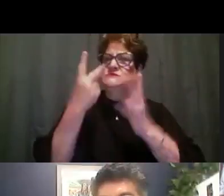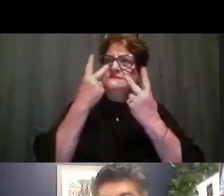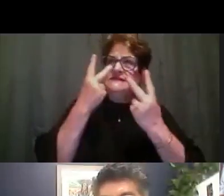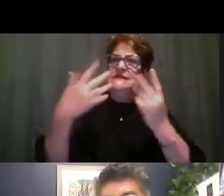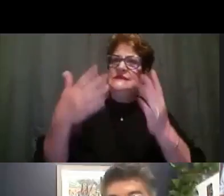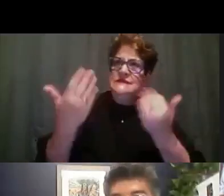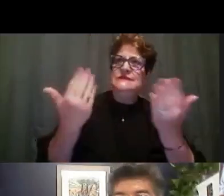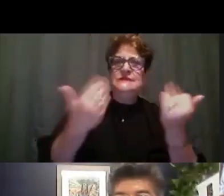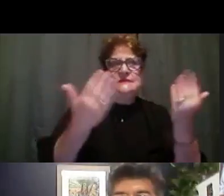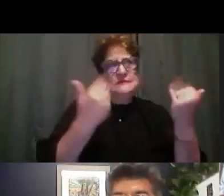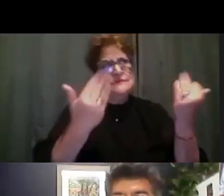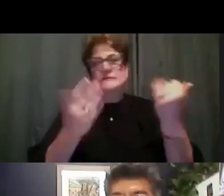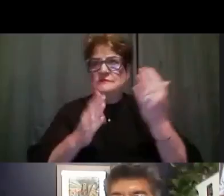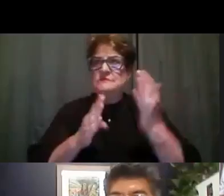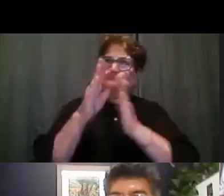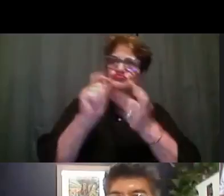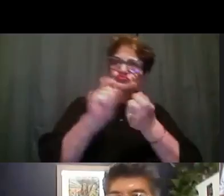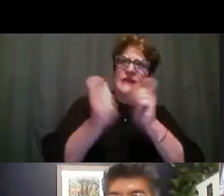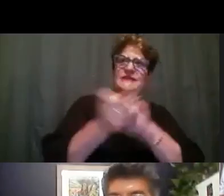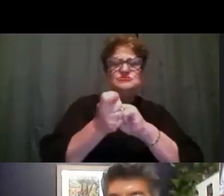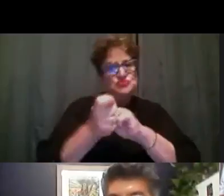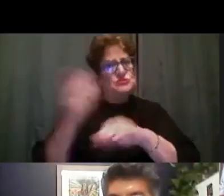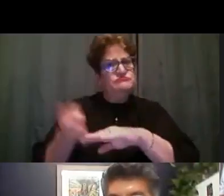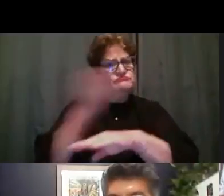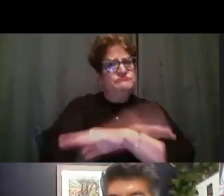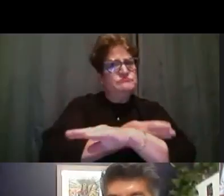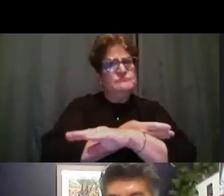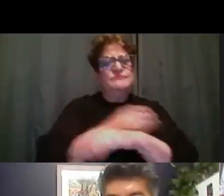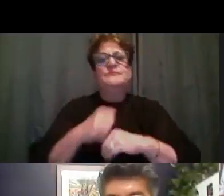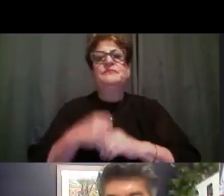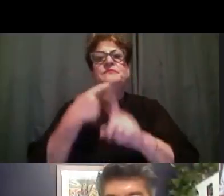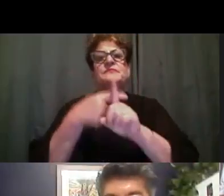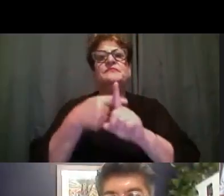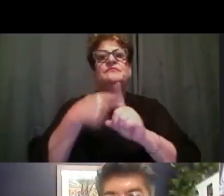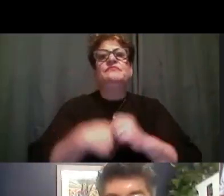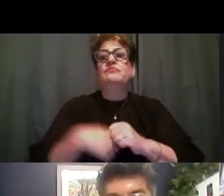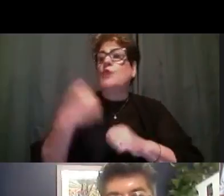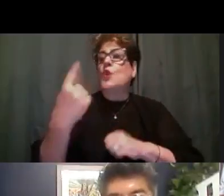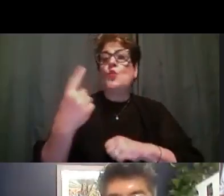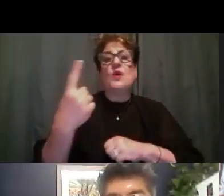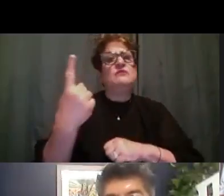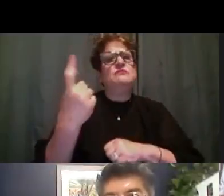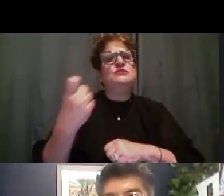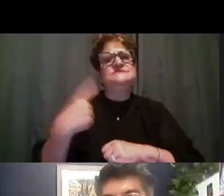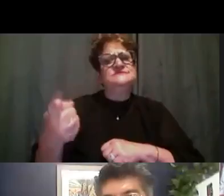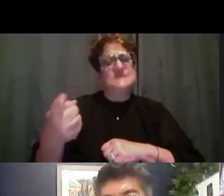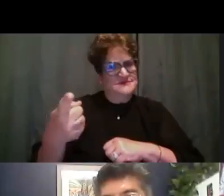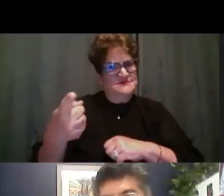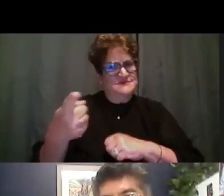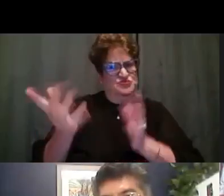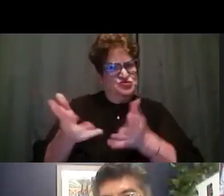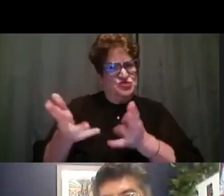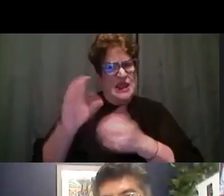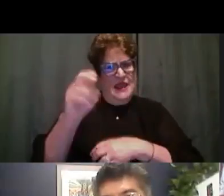thank all of you. Really quickly, if it's possible, one question that did come into the chat, and this one would be for Amani and Ruben, are the